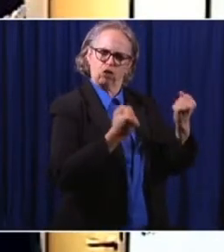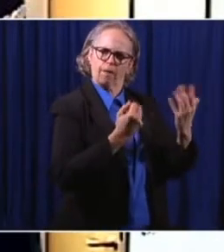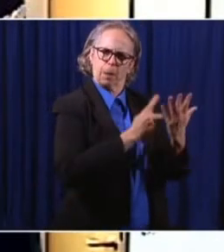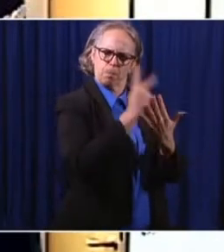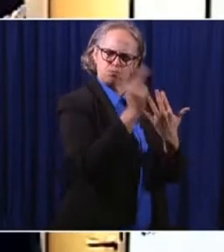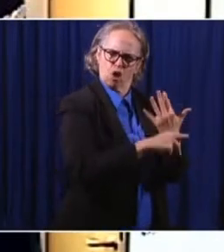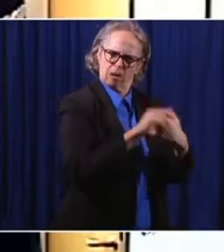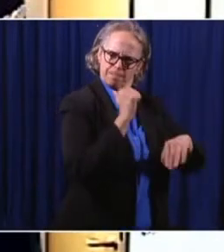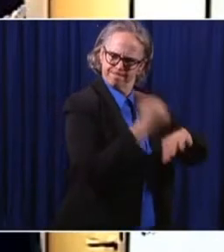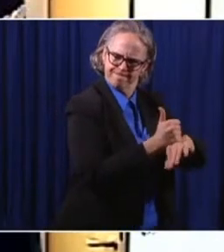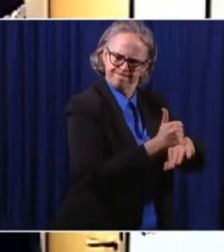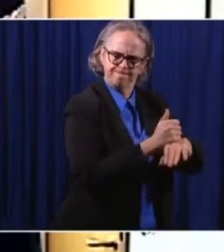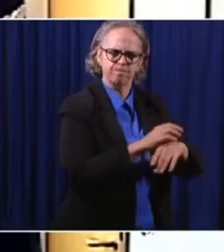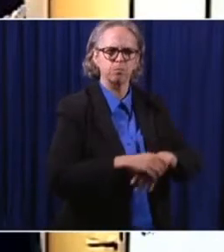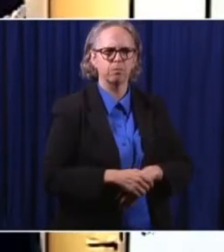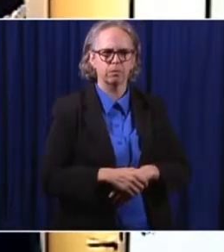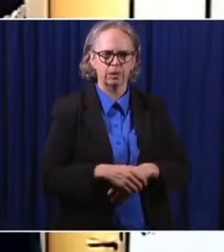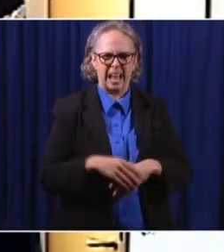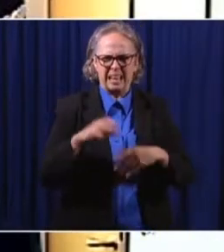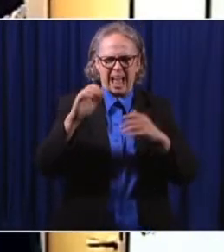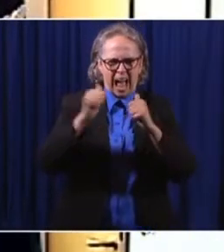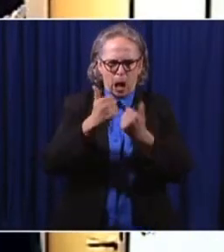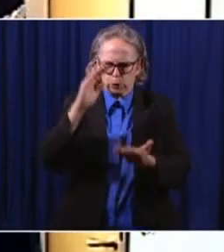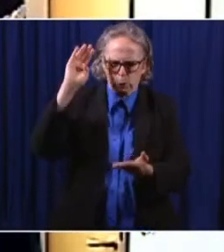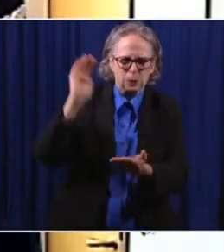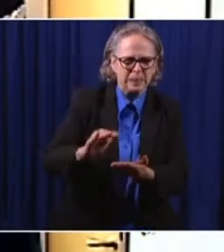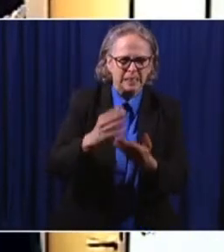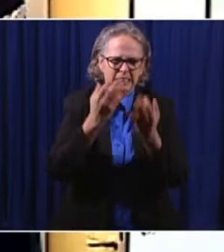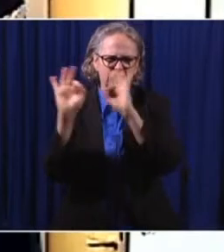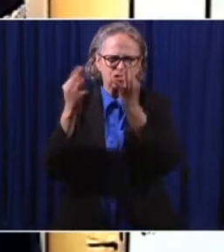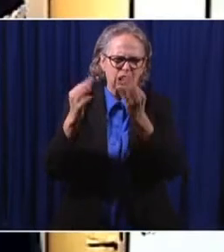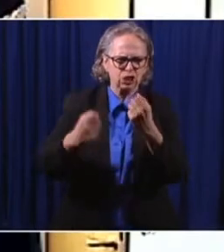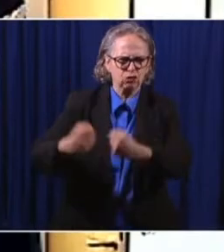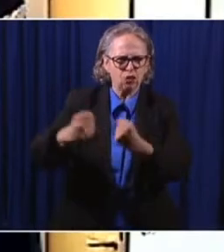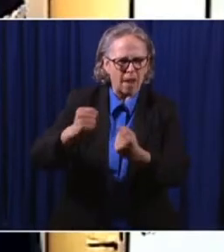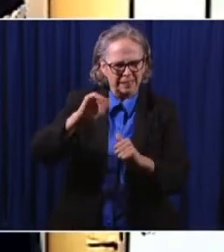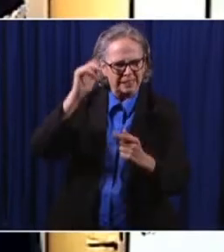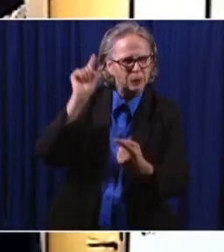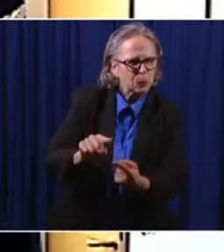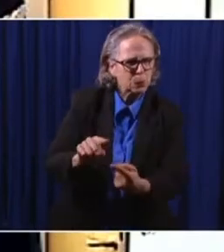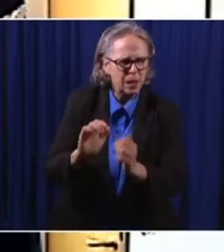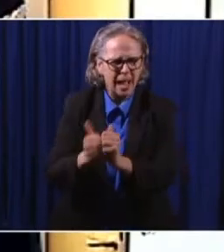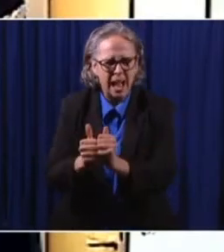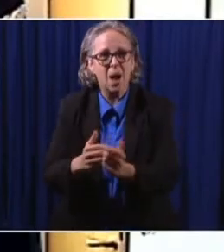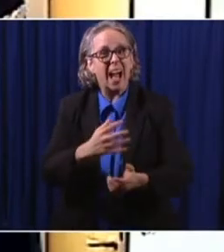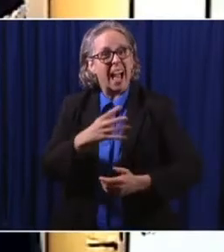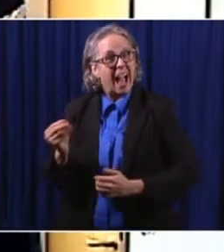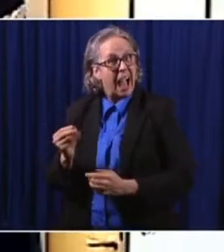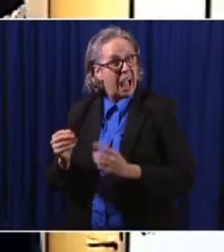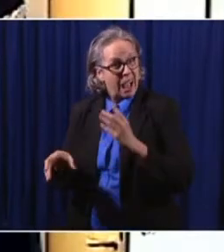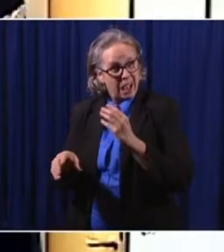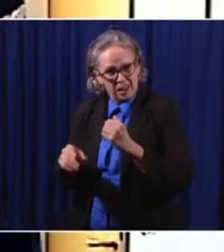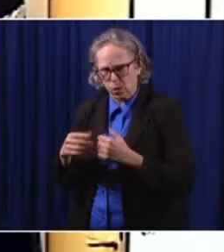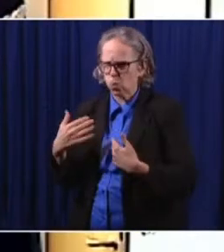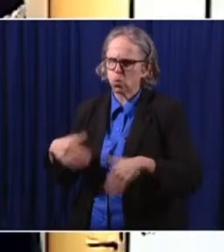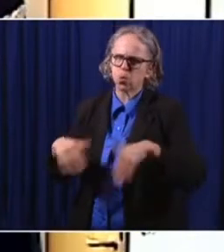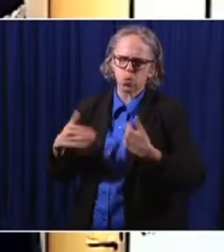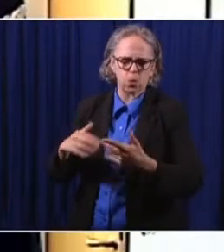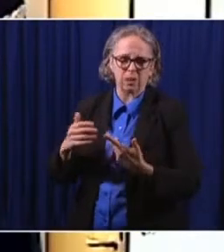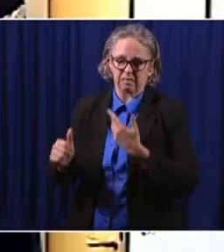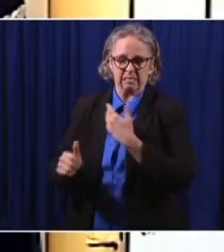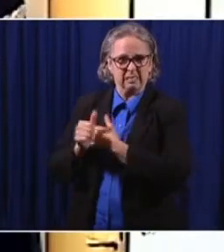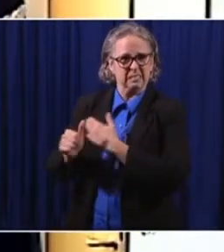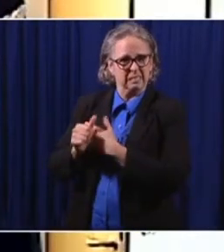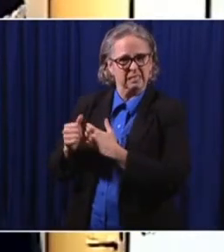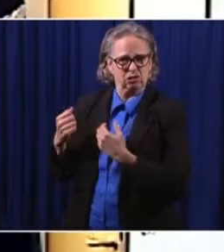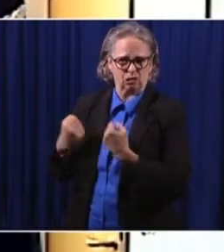where distracted driving is concerned, also combating impaired driving, and preparing the state of Ohio for